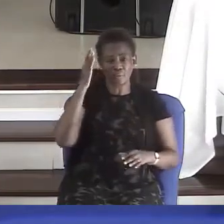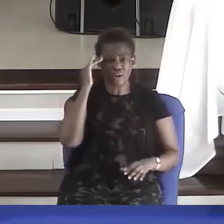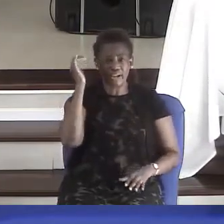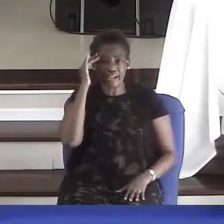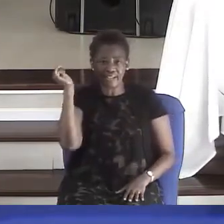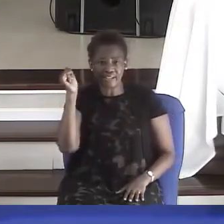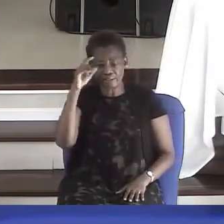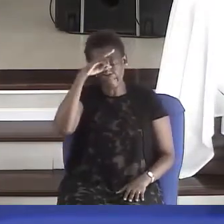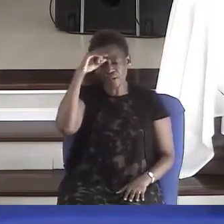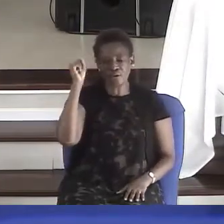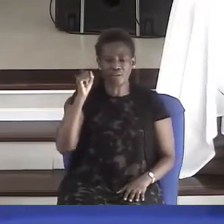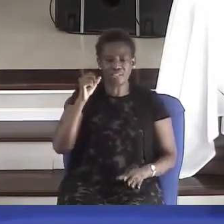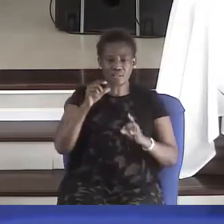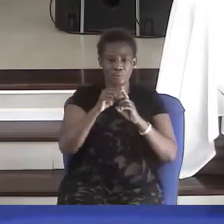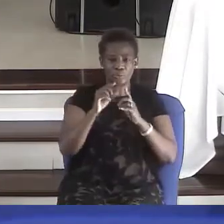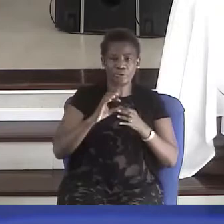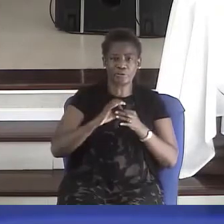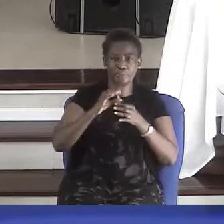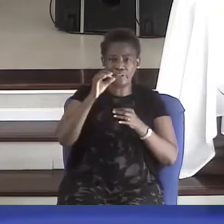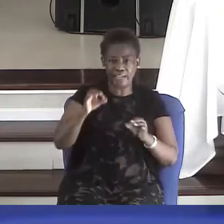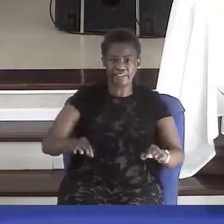for life.